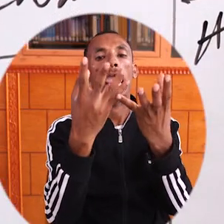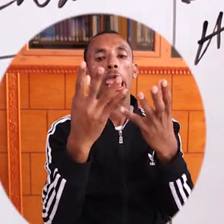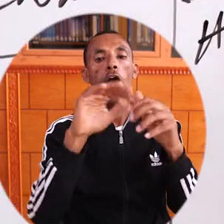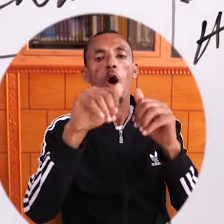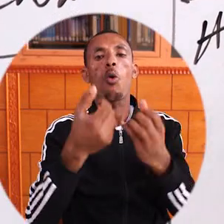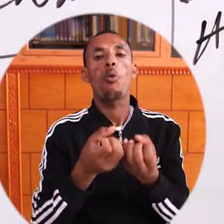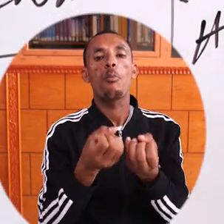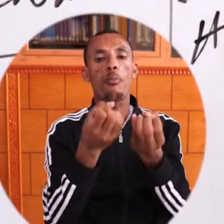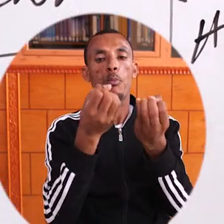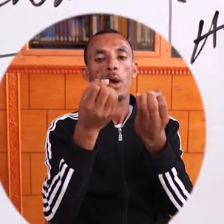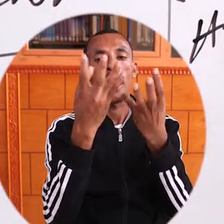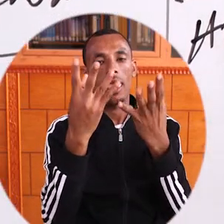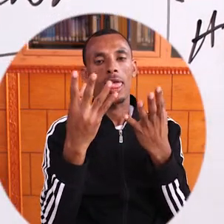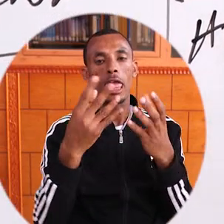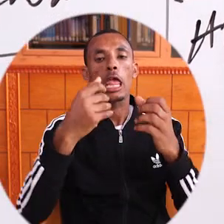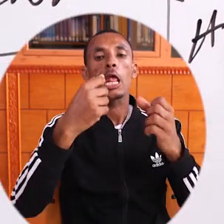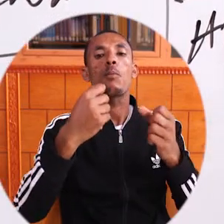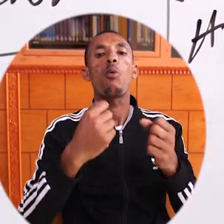How many